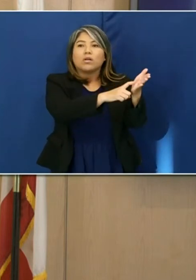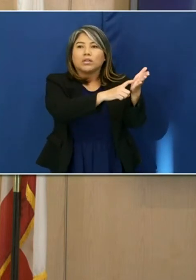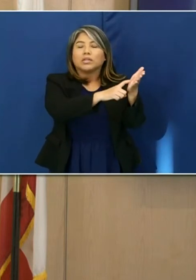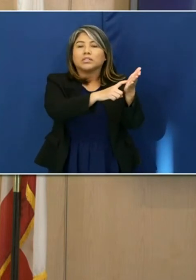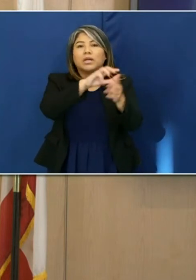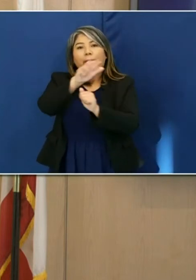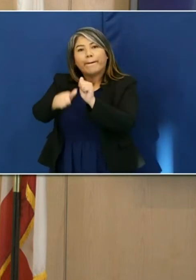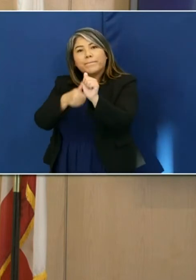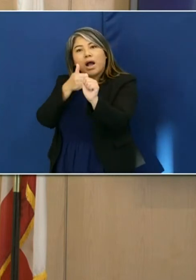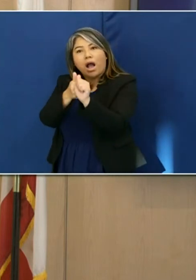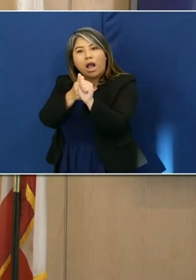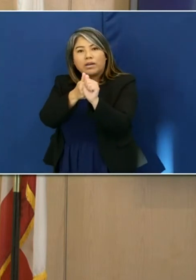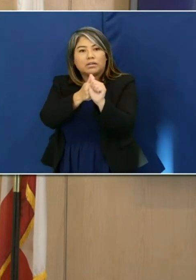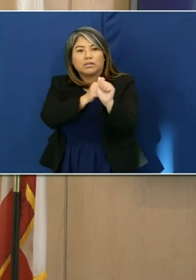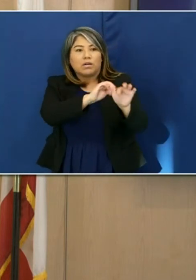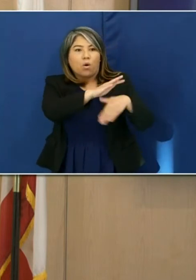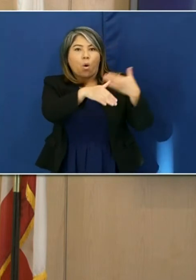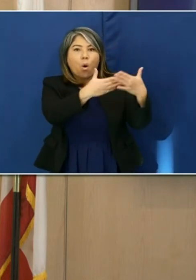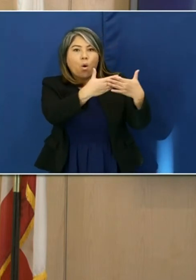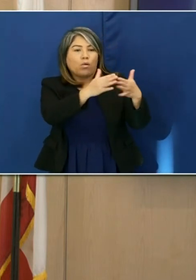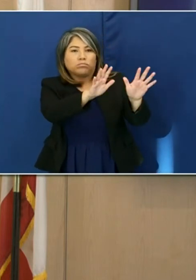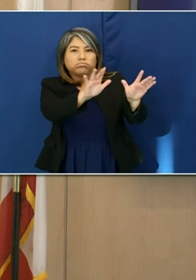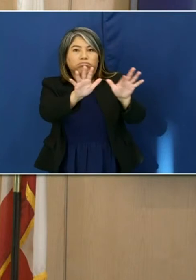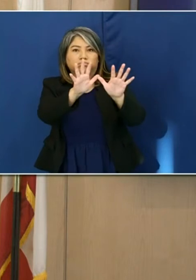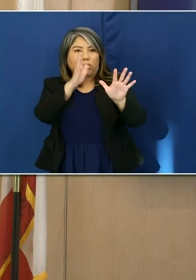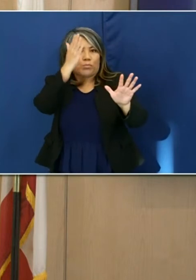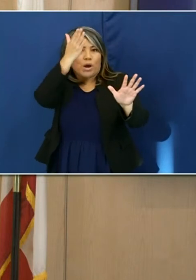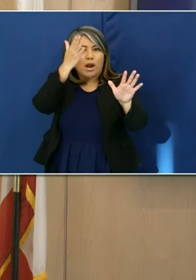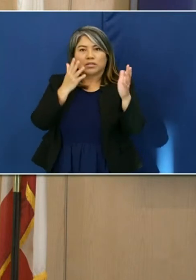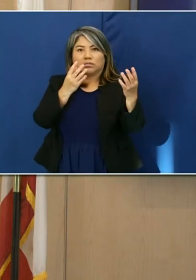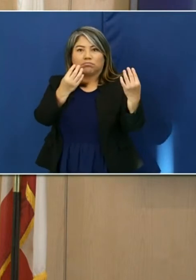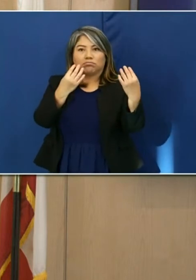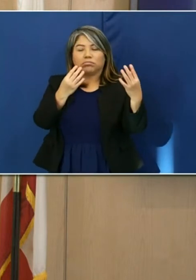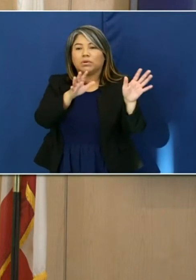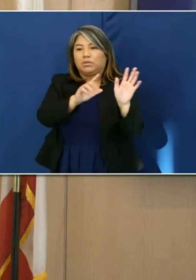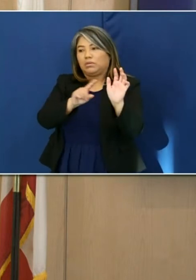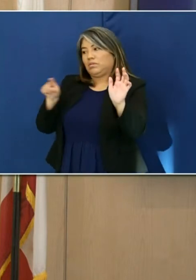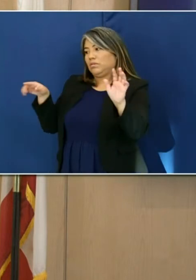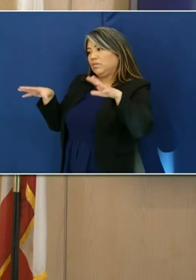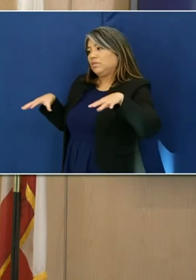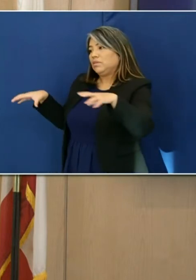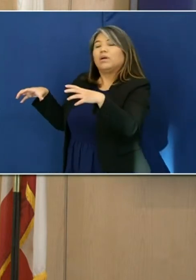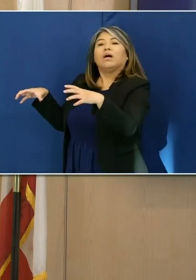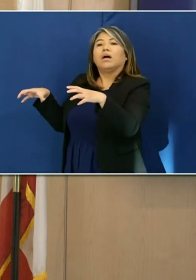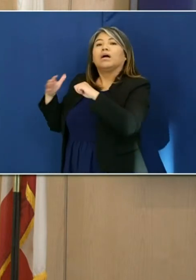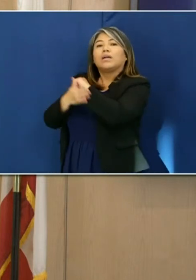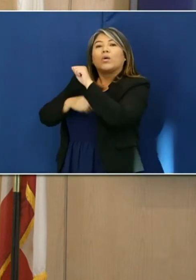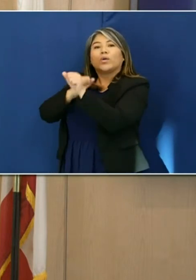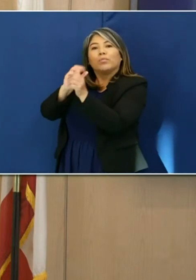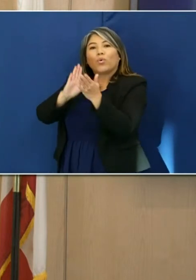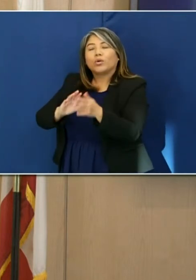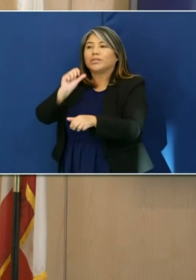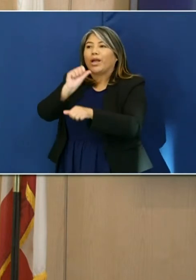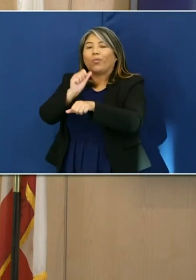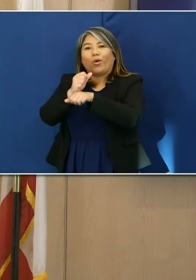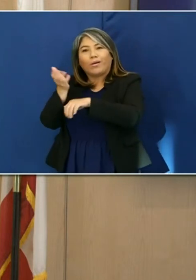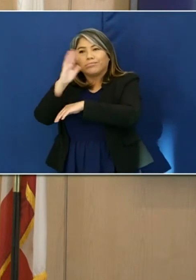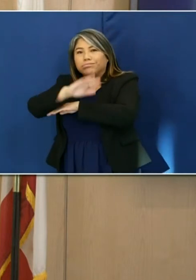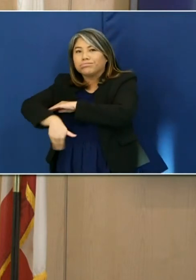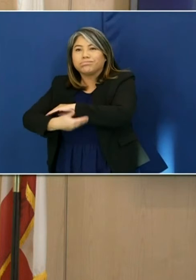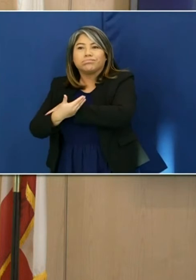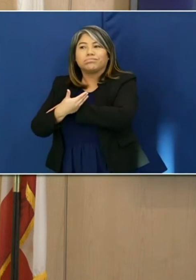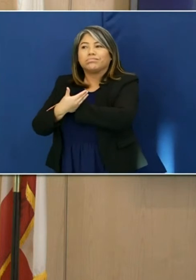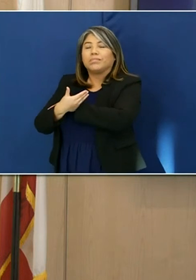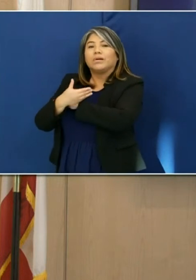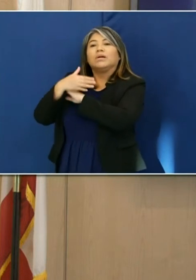that behind the scenes, there are certainly an army of dedicated county employees who have worked day and night in regards